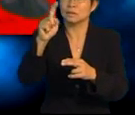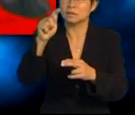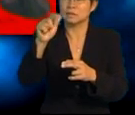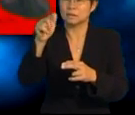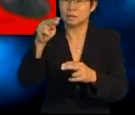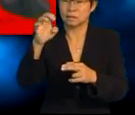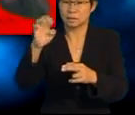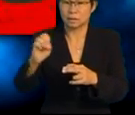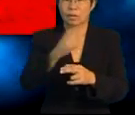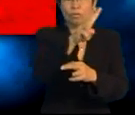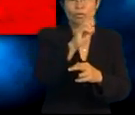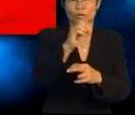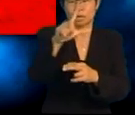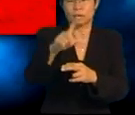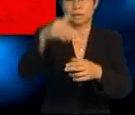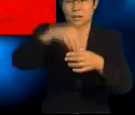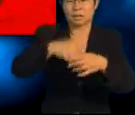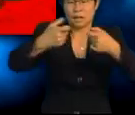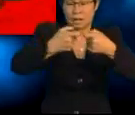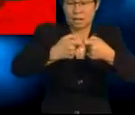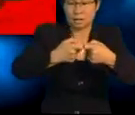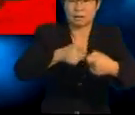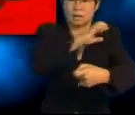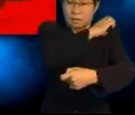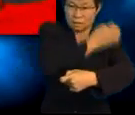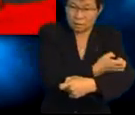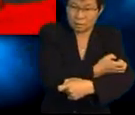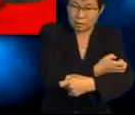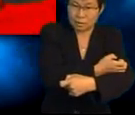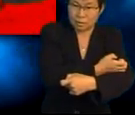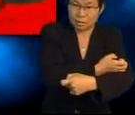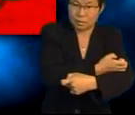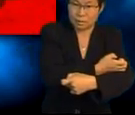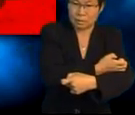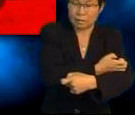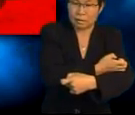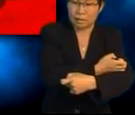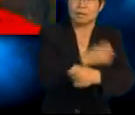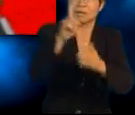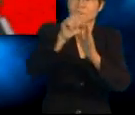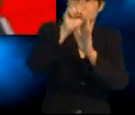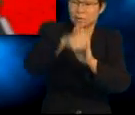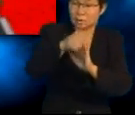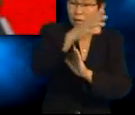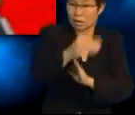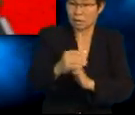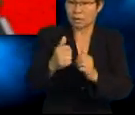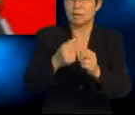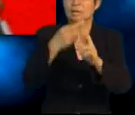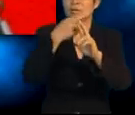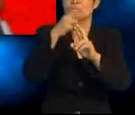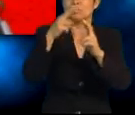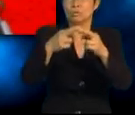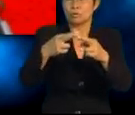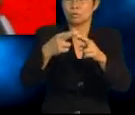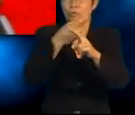is the difference in electrical energy between any 2 points in a circuit. Resistance means